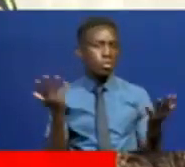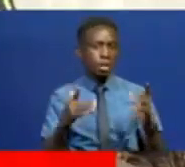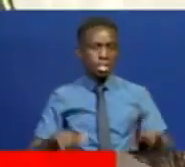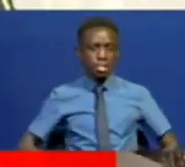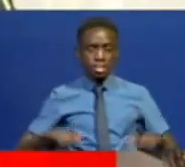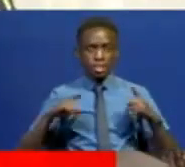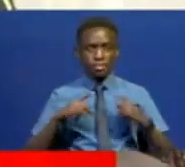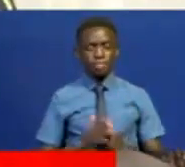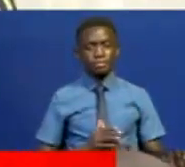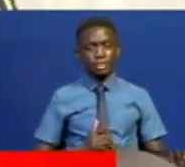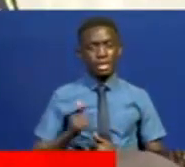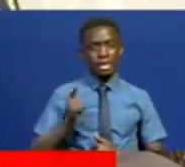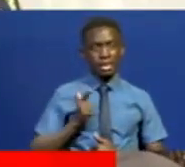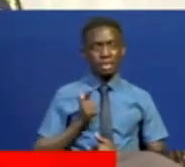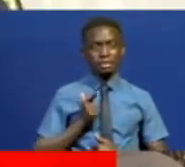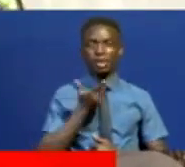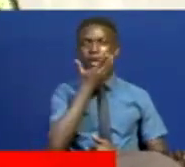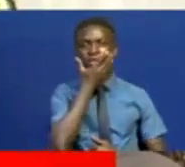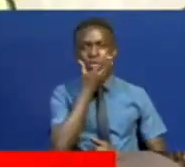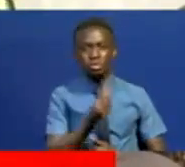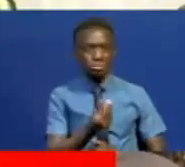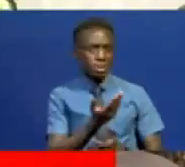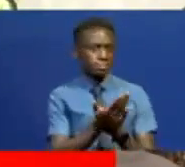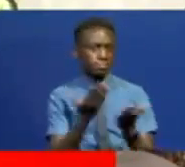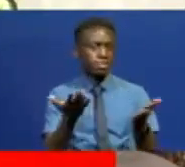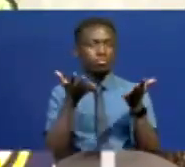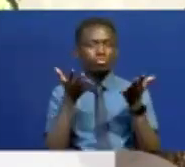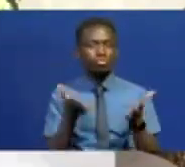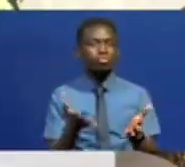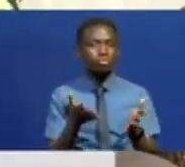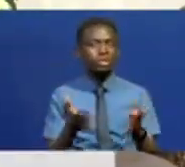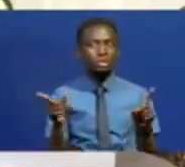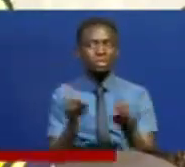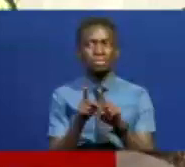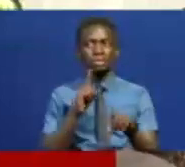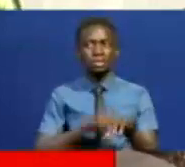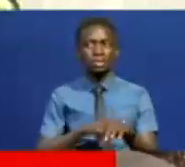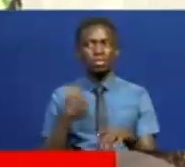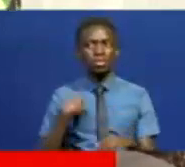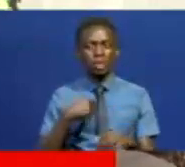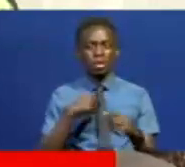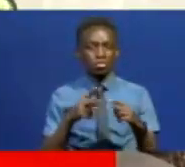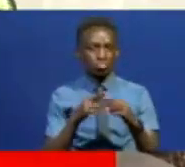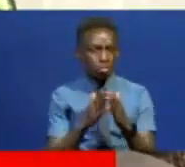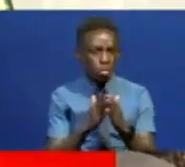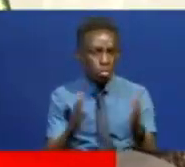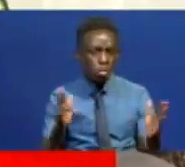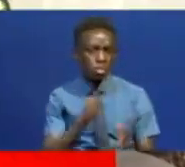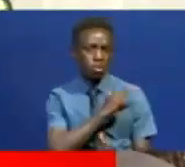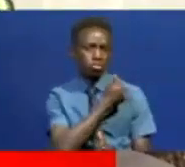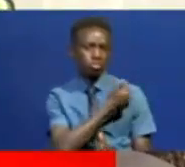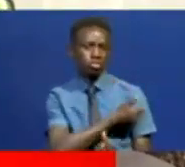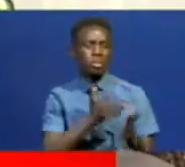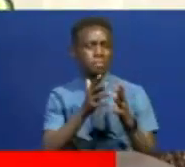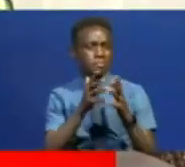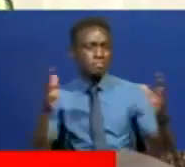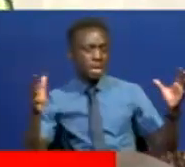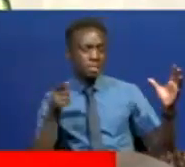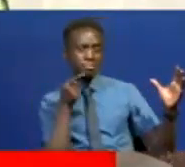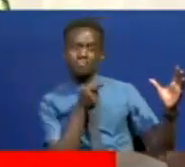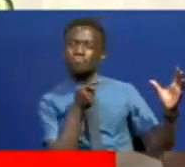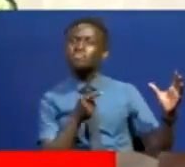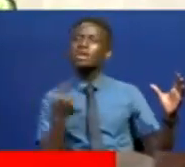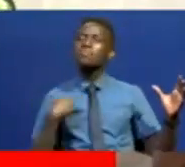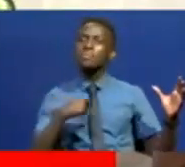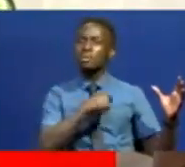gentlemen, today, as we break ground on the Ratta Maternal and Child Health Complex, I have a vision